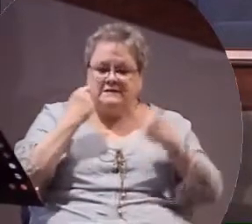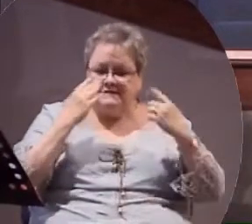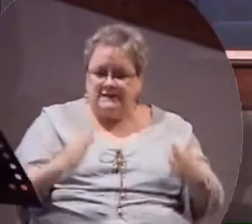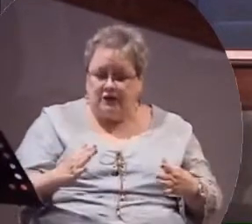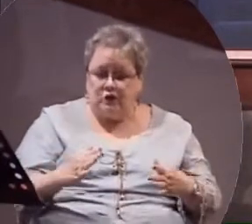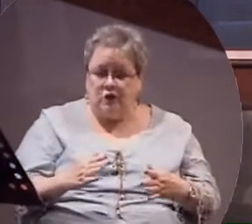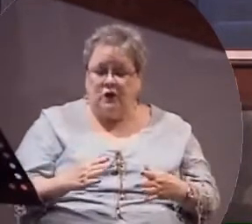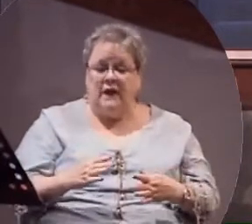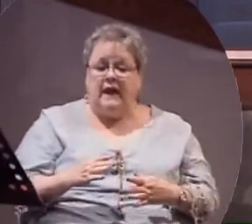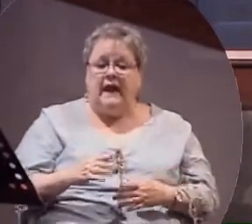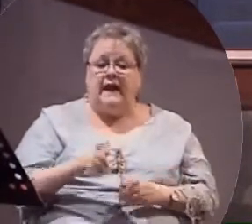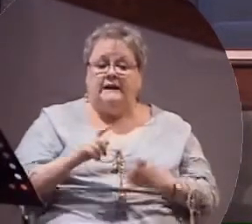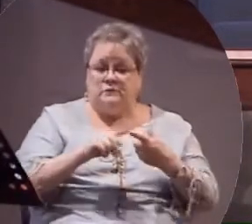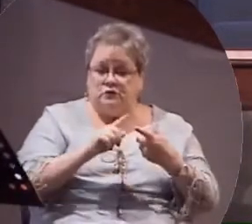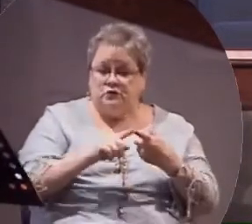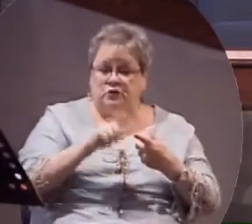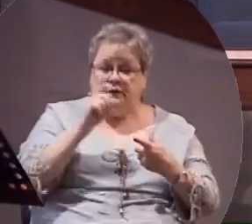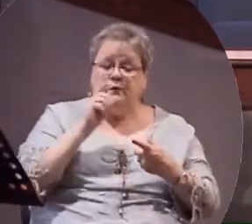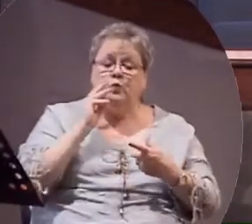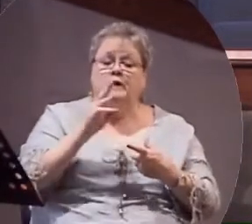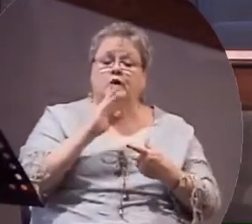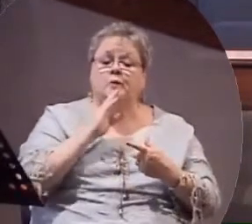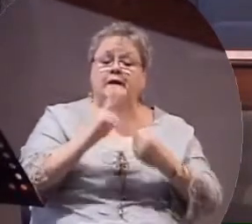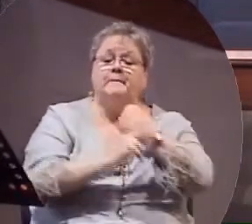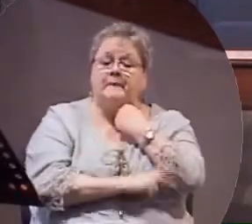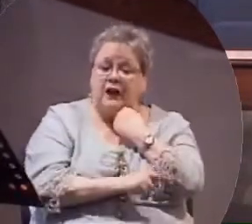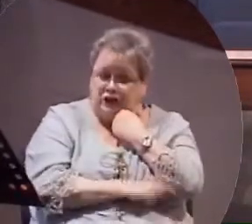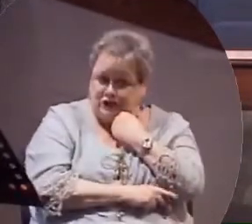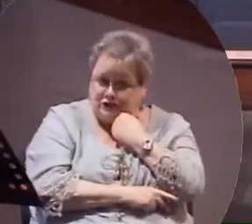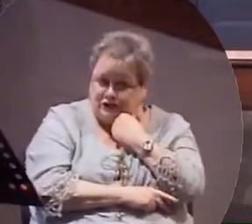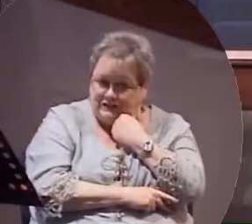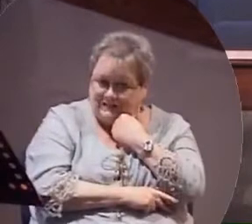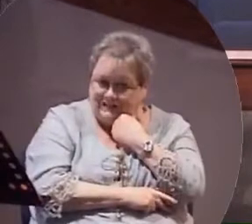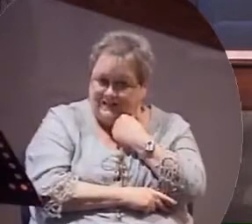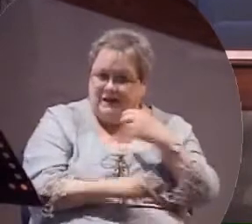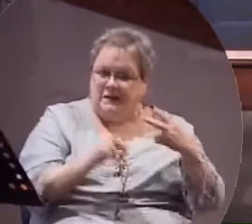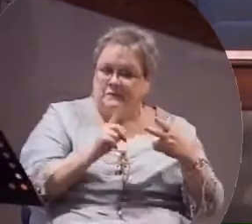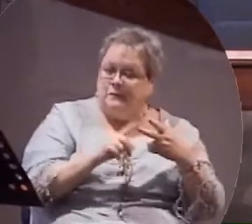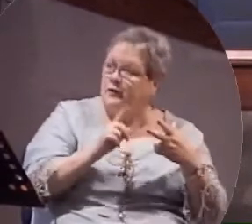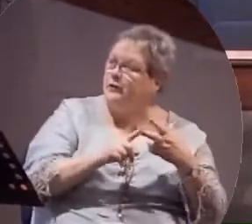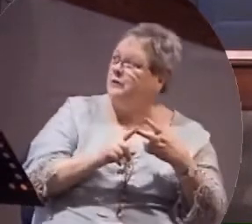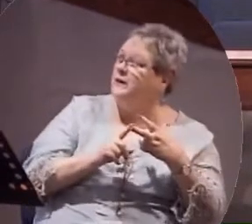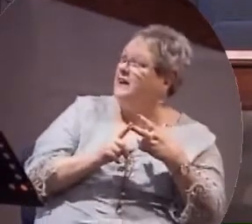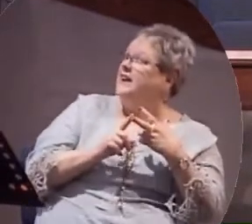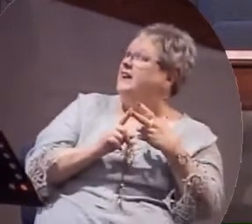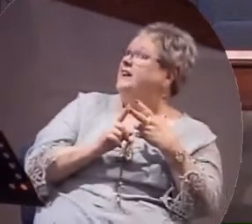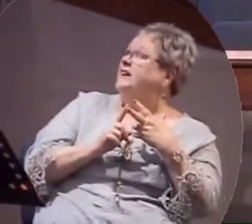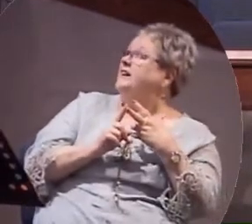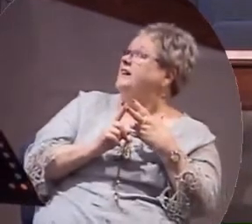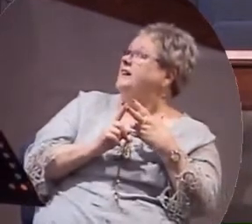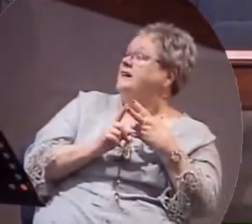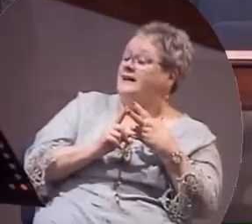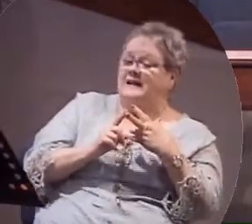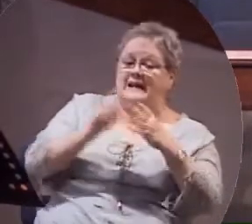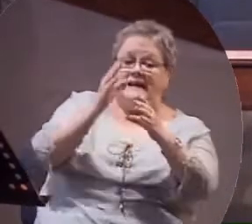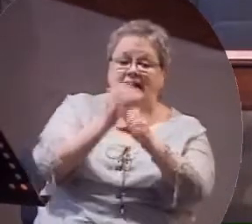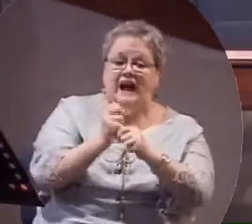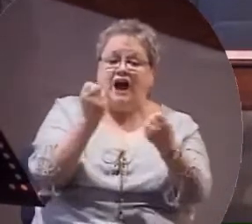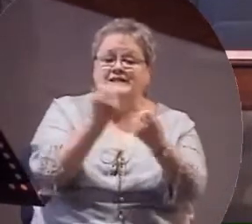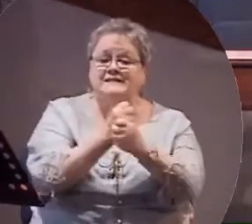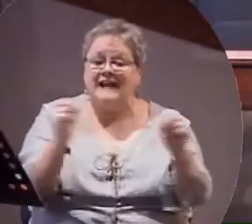was sentenced. But then number three, old brother Such got